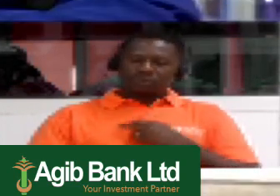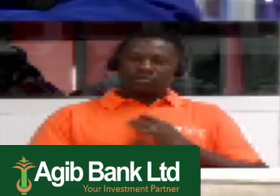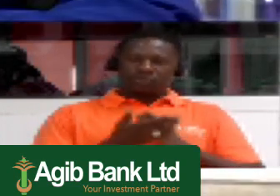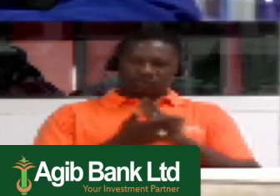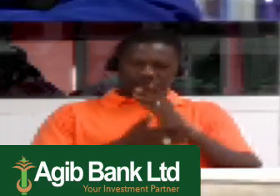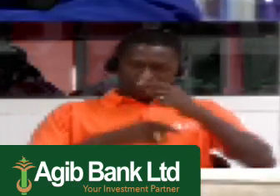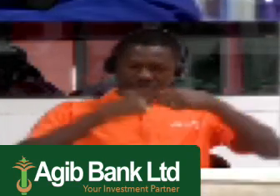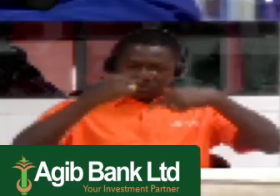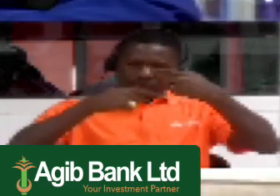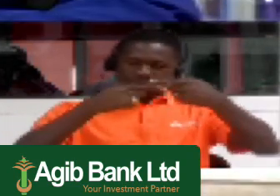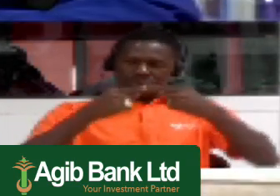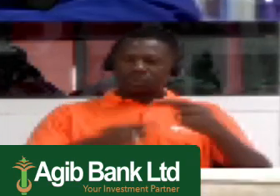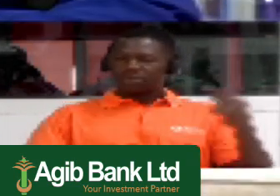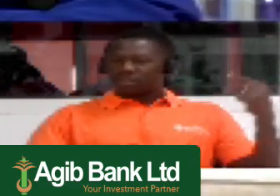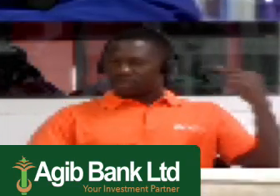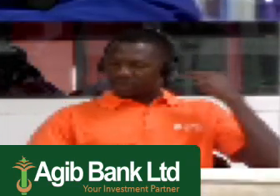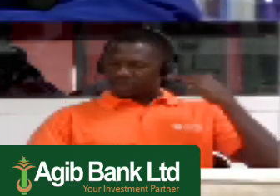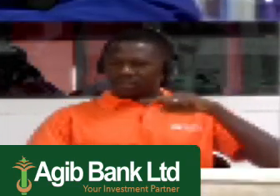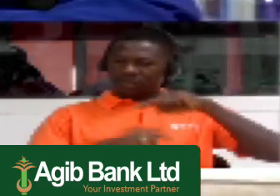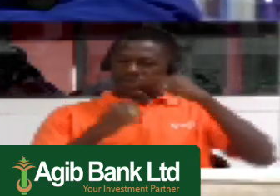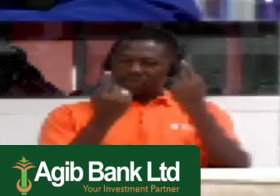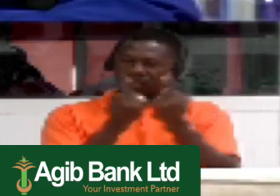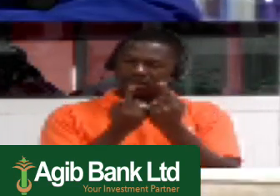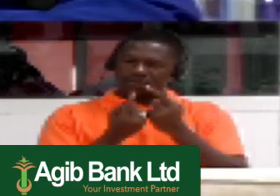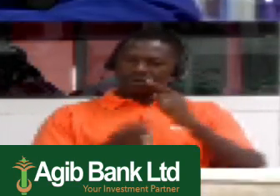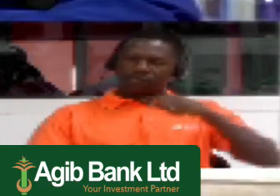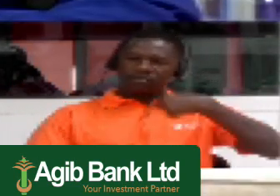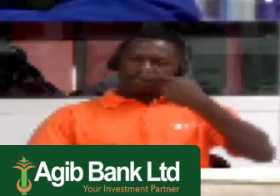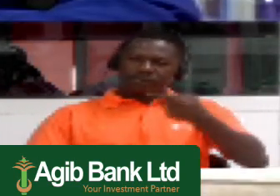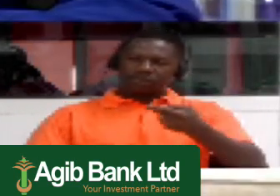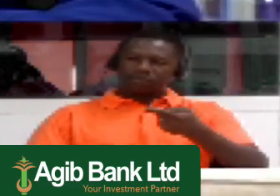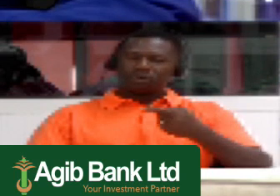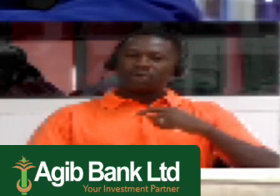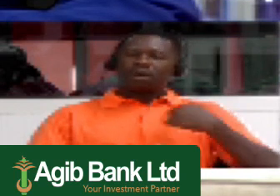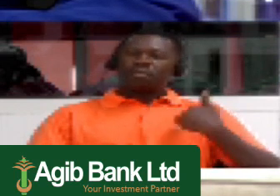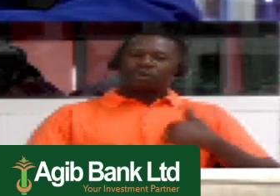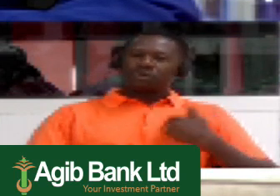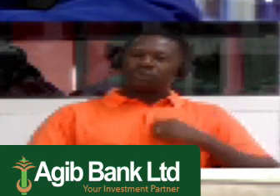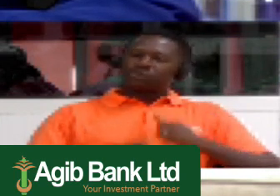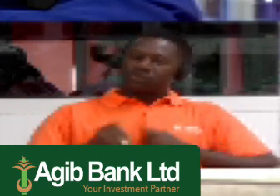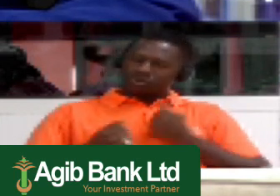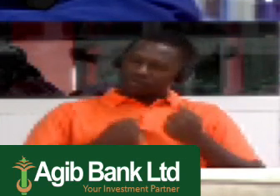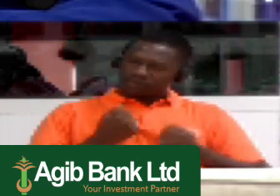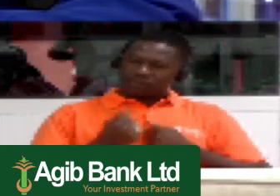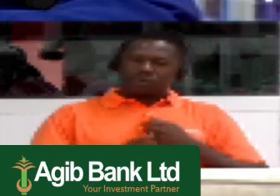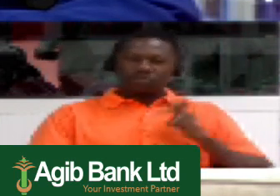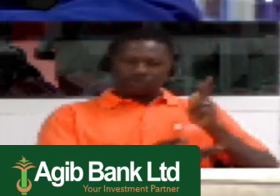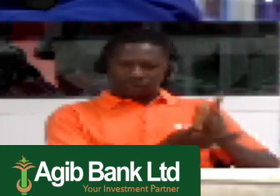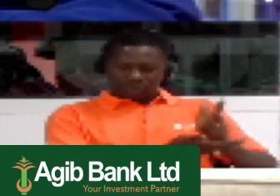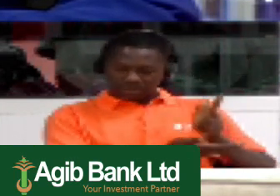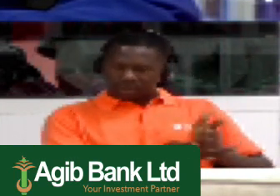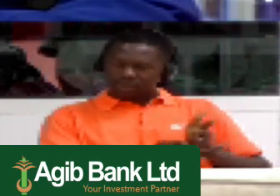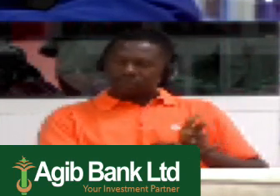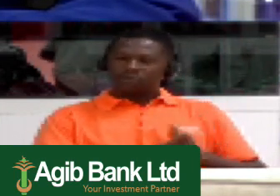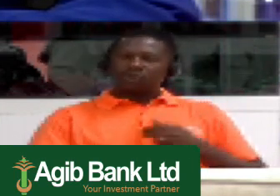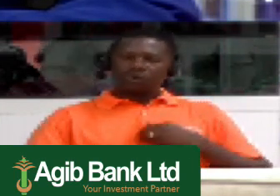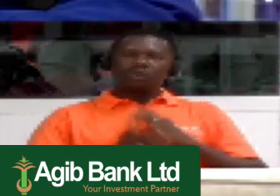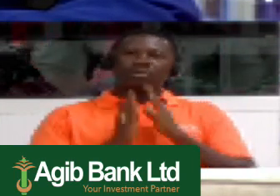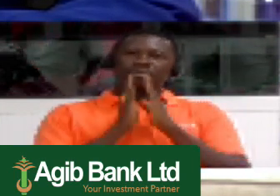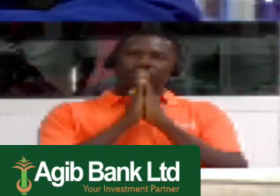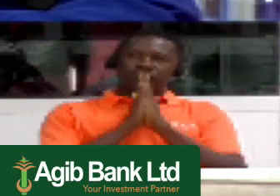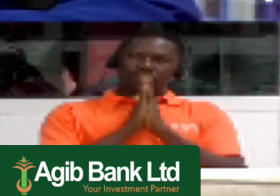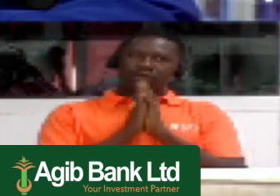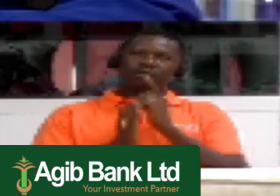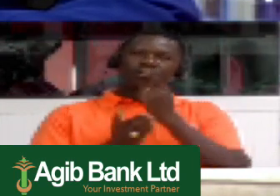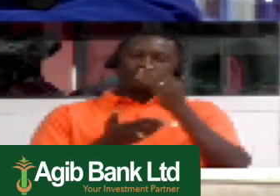continue to hear things from victims or witnesses, we pray